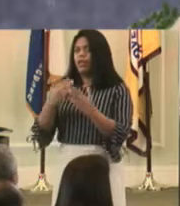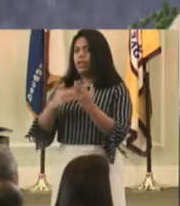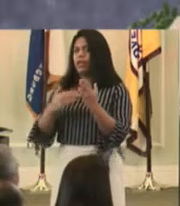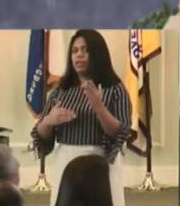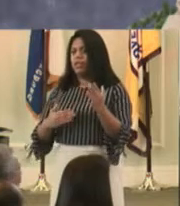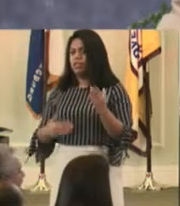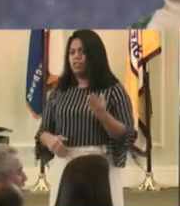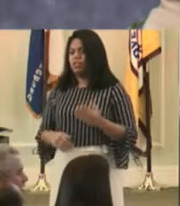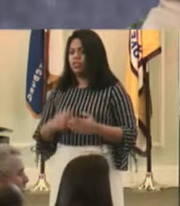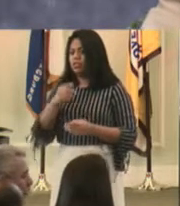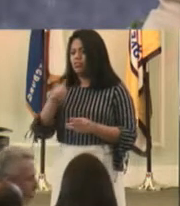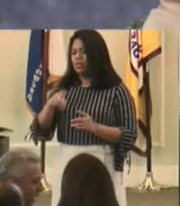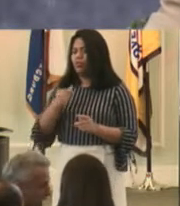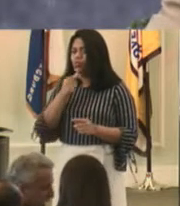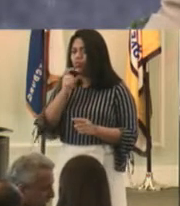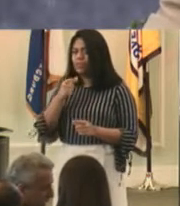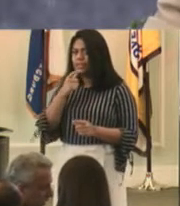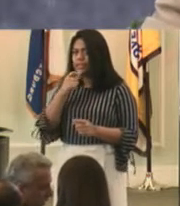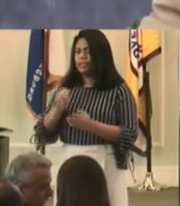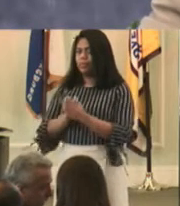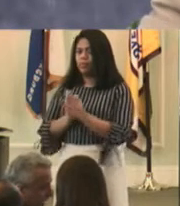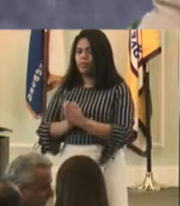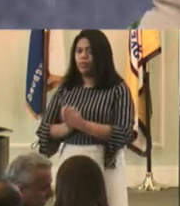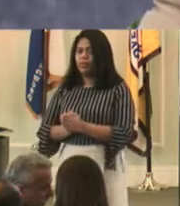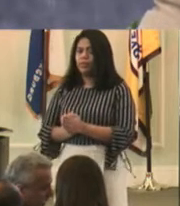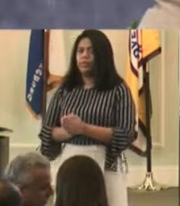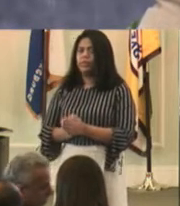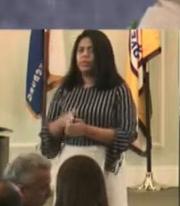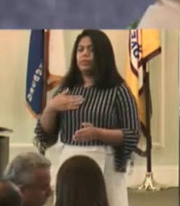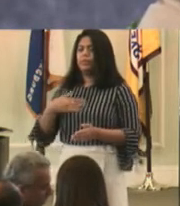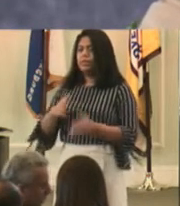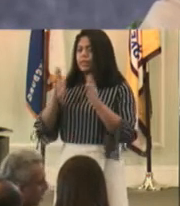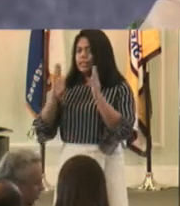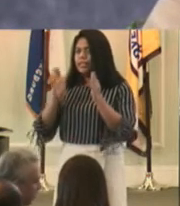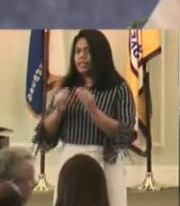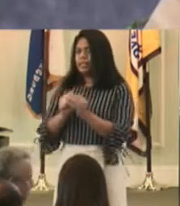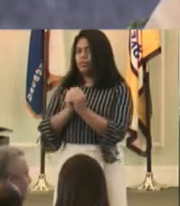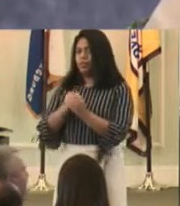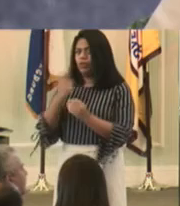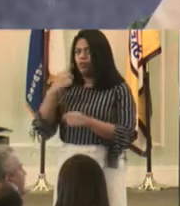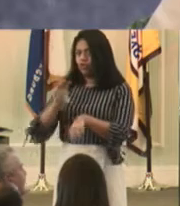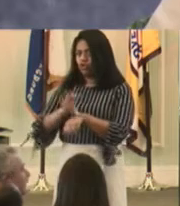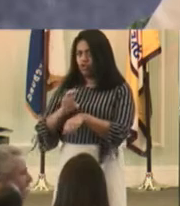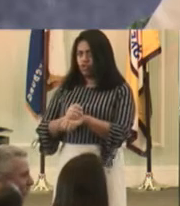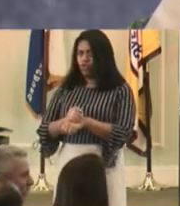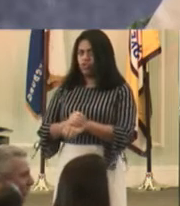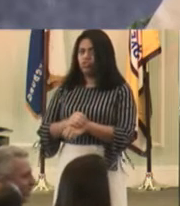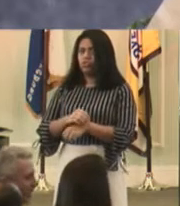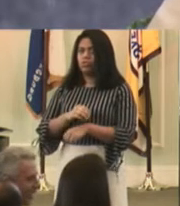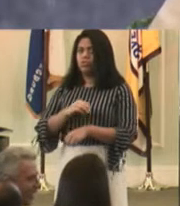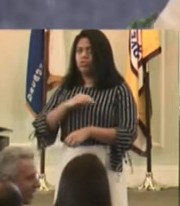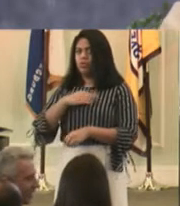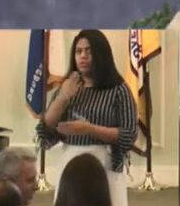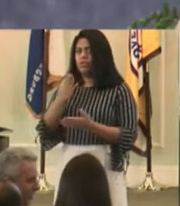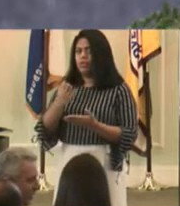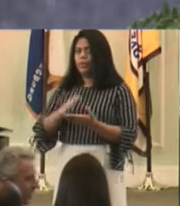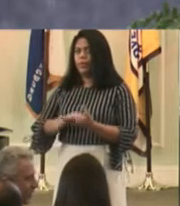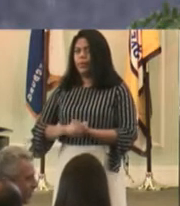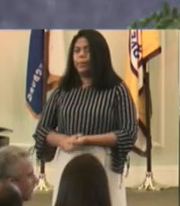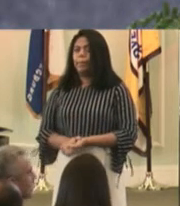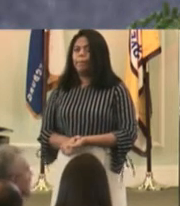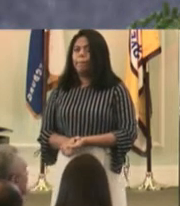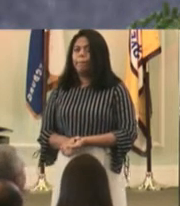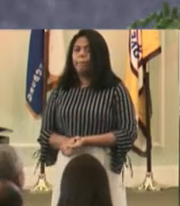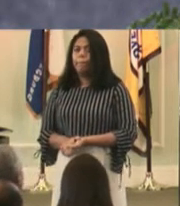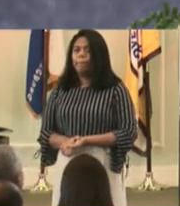a running prayer list. I hope you're paying attention and praying for our members and if you know someone that needs to be added to this list,